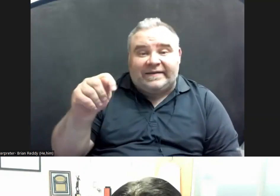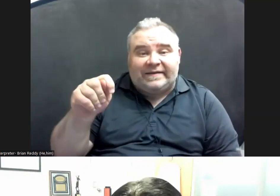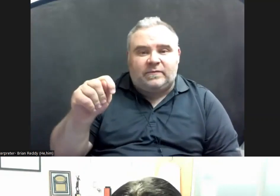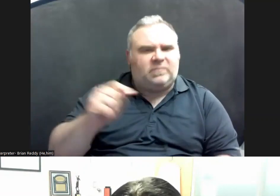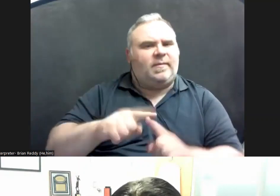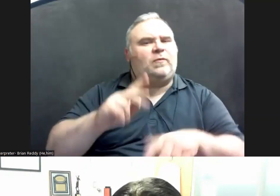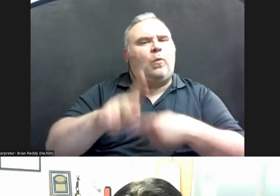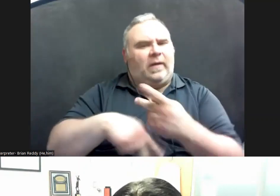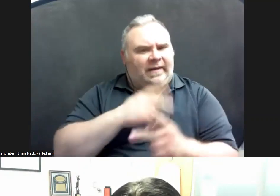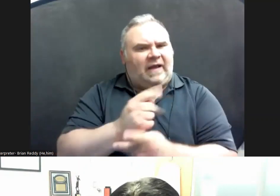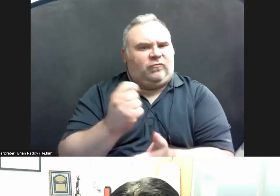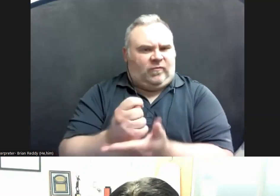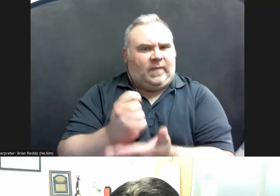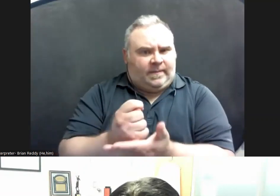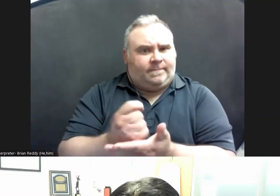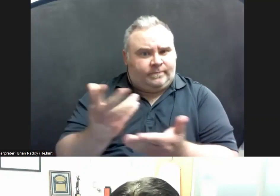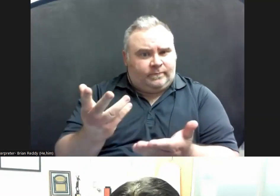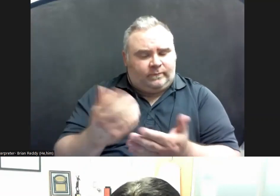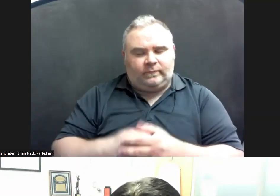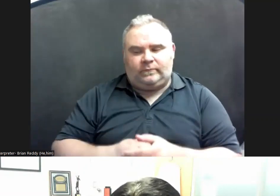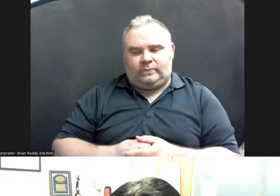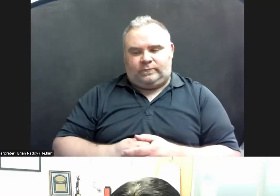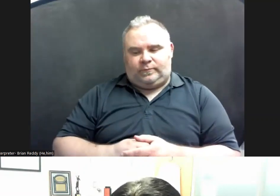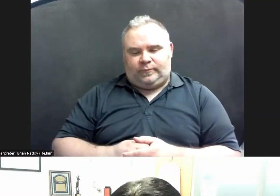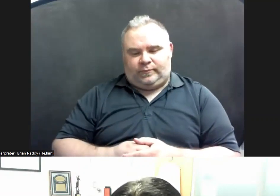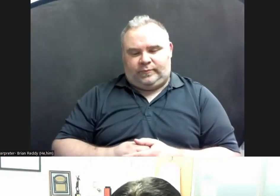you're getting. And once